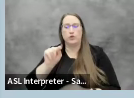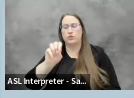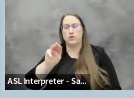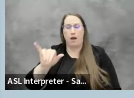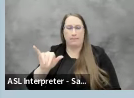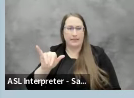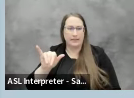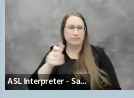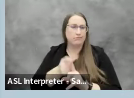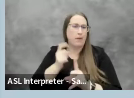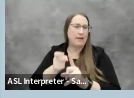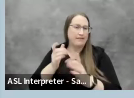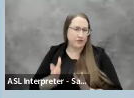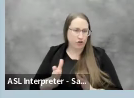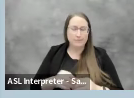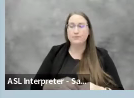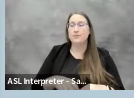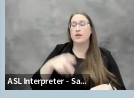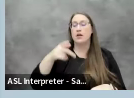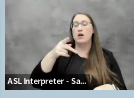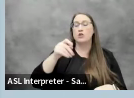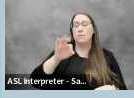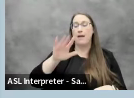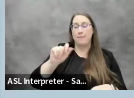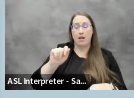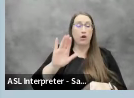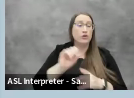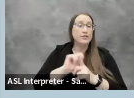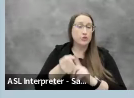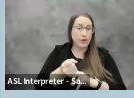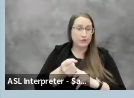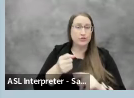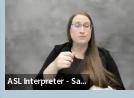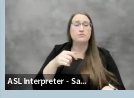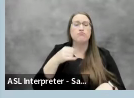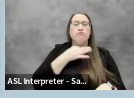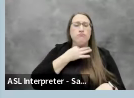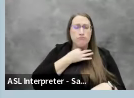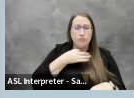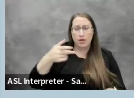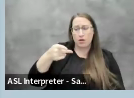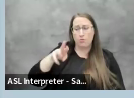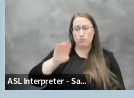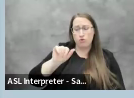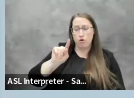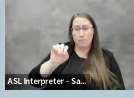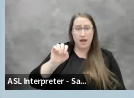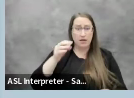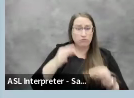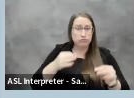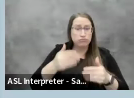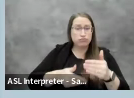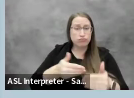it. So in Pamela's situation upon her passing, do you think that a probate proceeding was